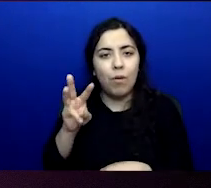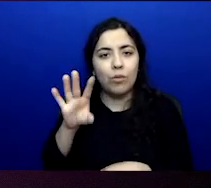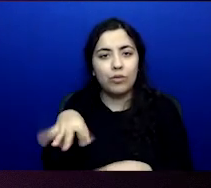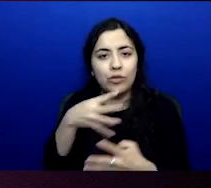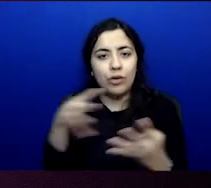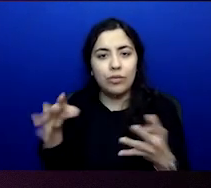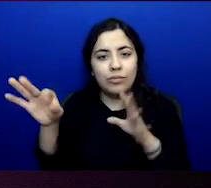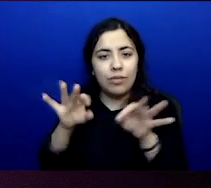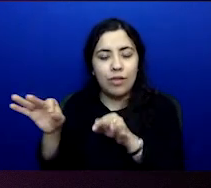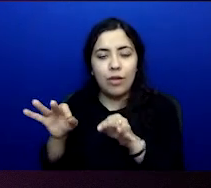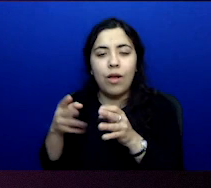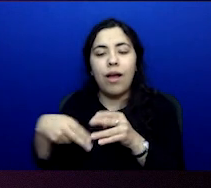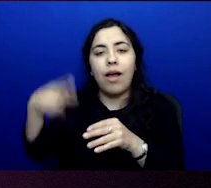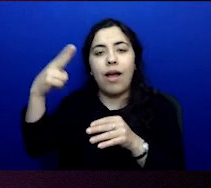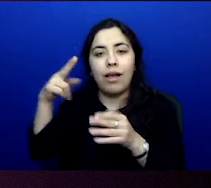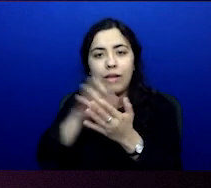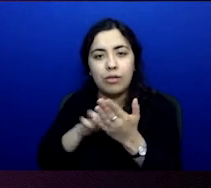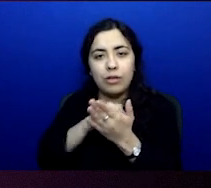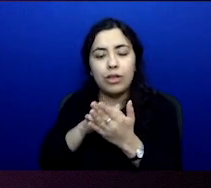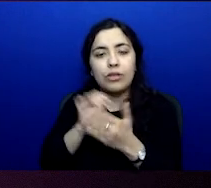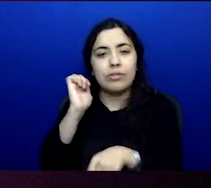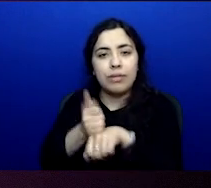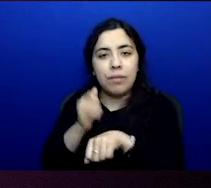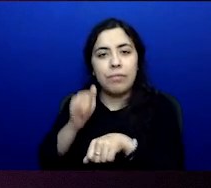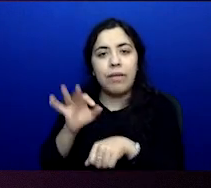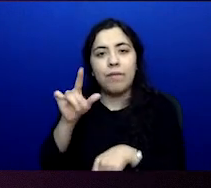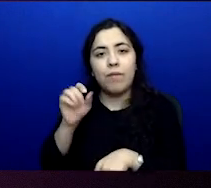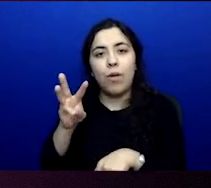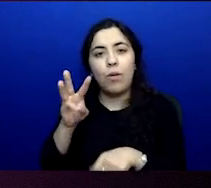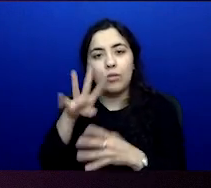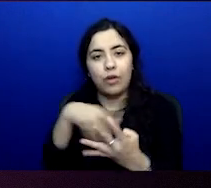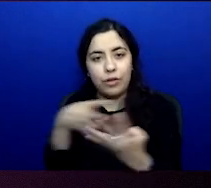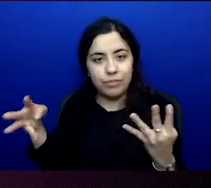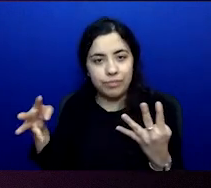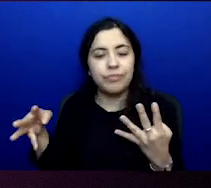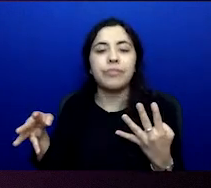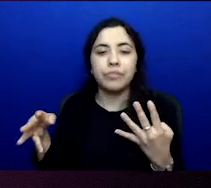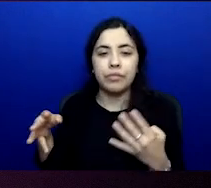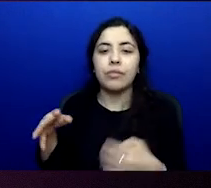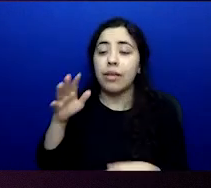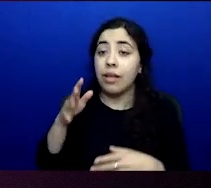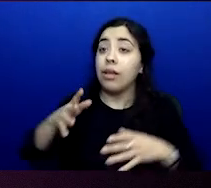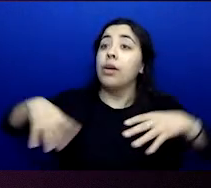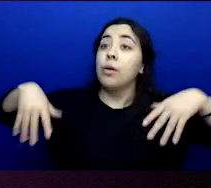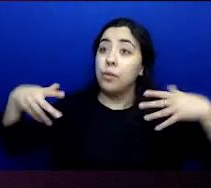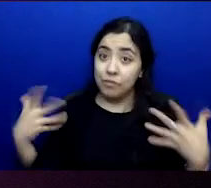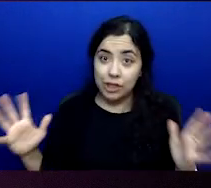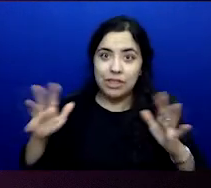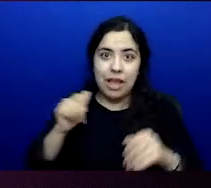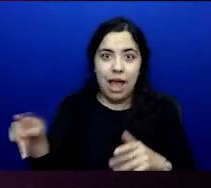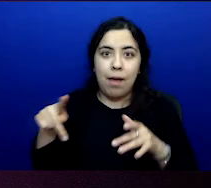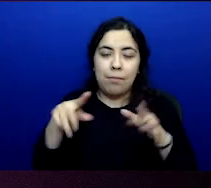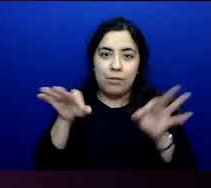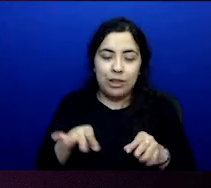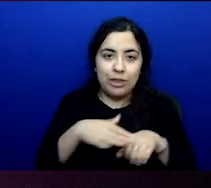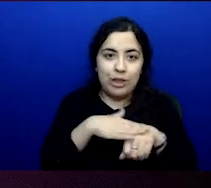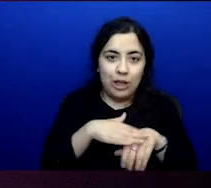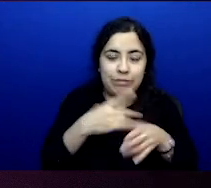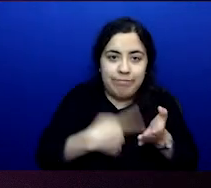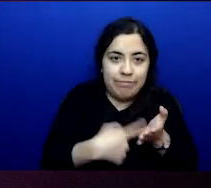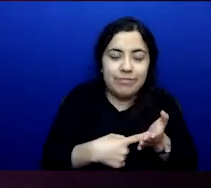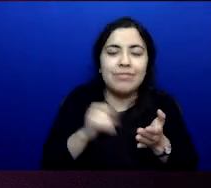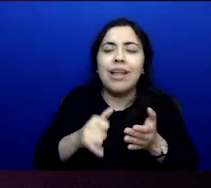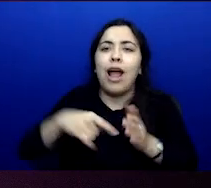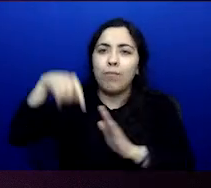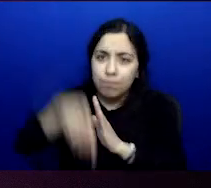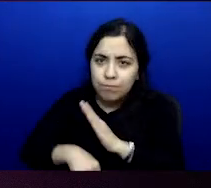all the required calculations to generate the flowchart. So after all this introduction of our app, so let us jump to the core of this